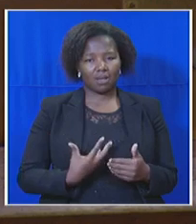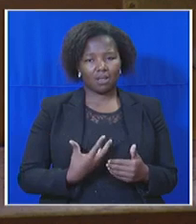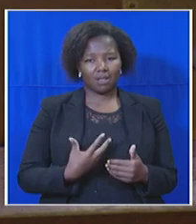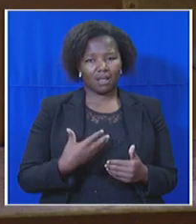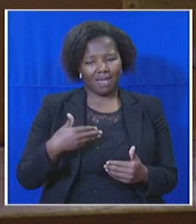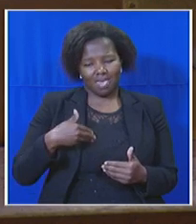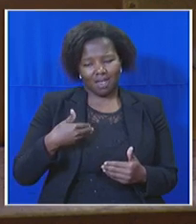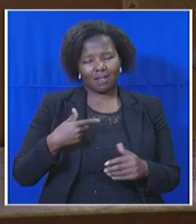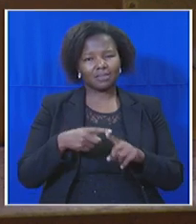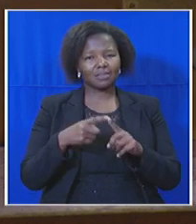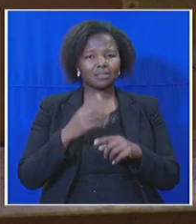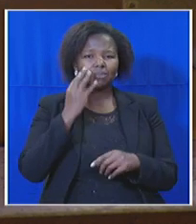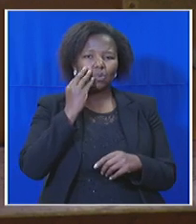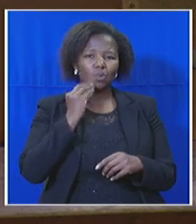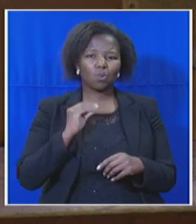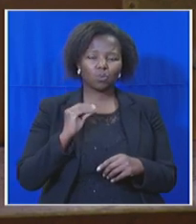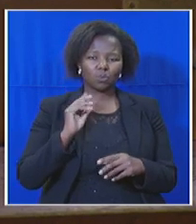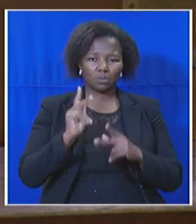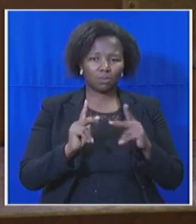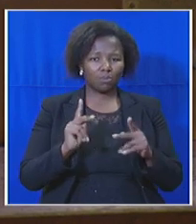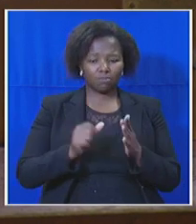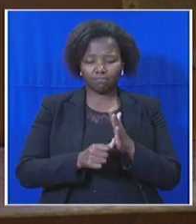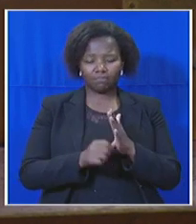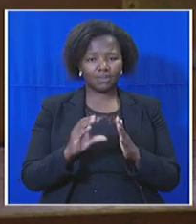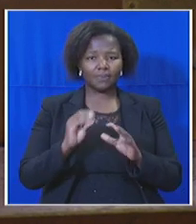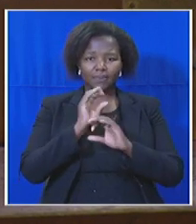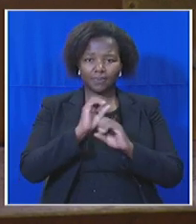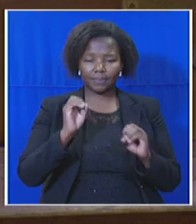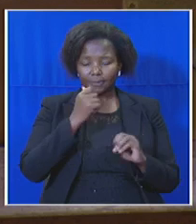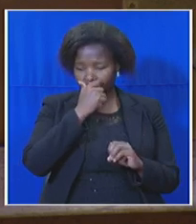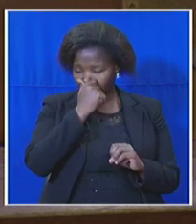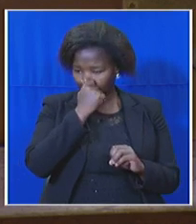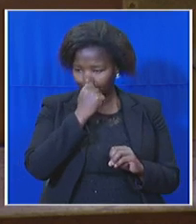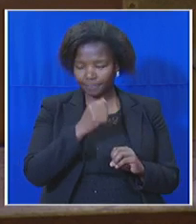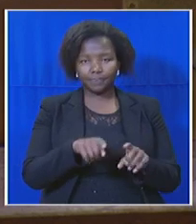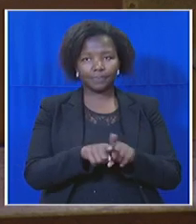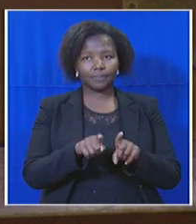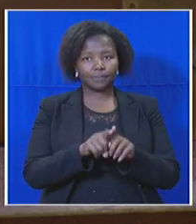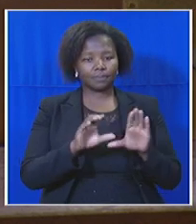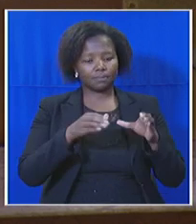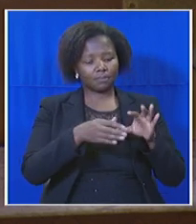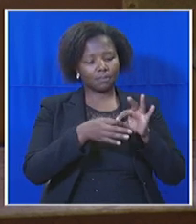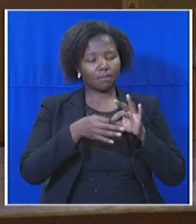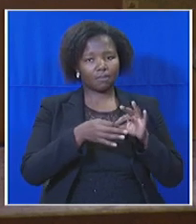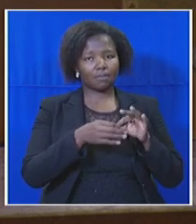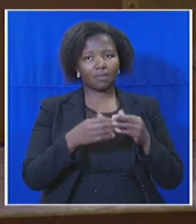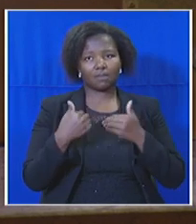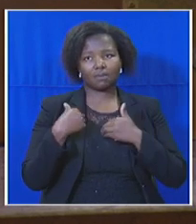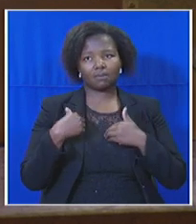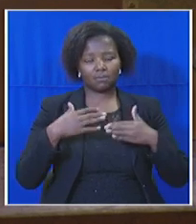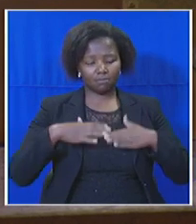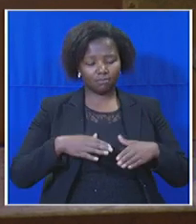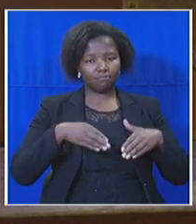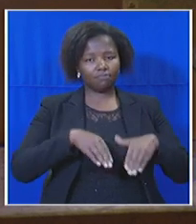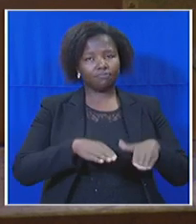not beneficiaries of any social grant. The house also houses Women's Cooperative, which solely focuses on sewing. This women